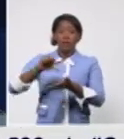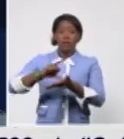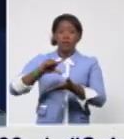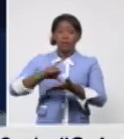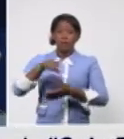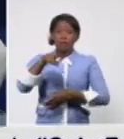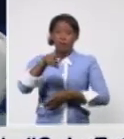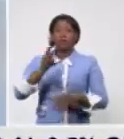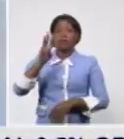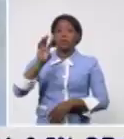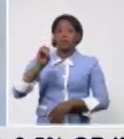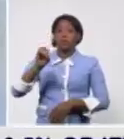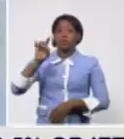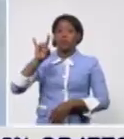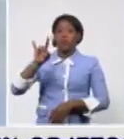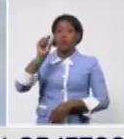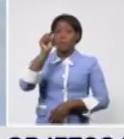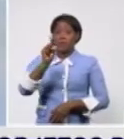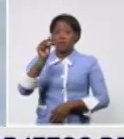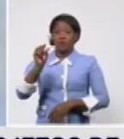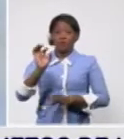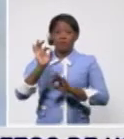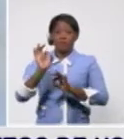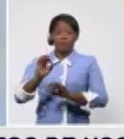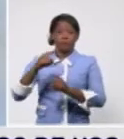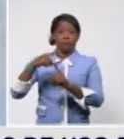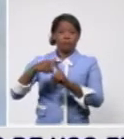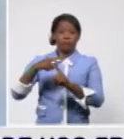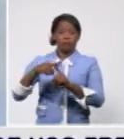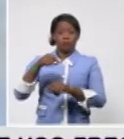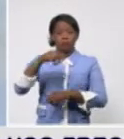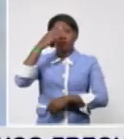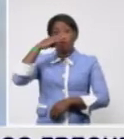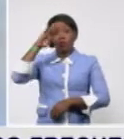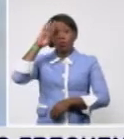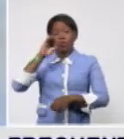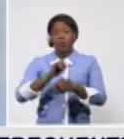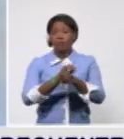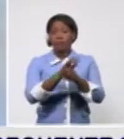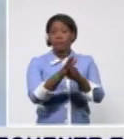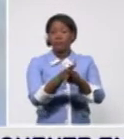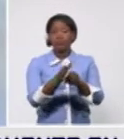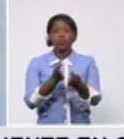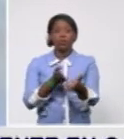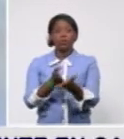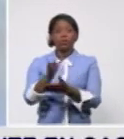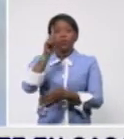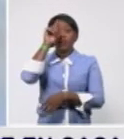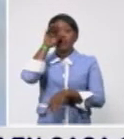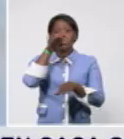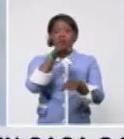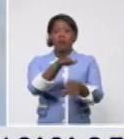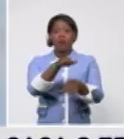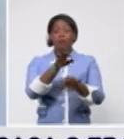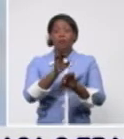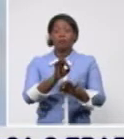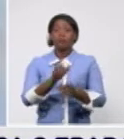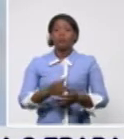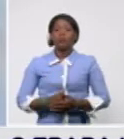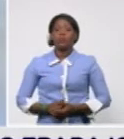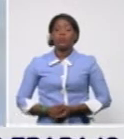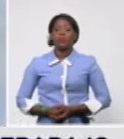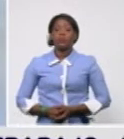the 4,309 people who have been diagnosed with the virus thus far in Cuba,